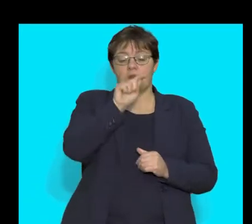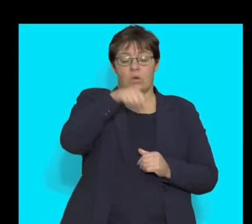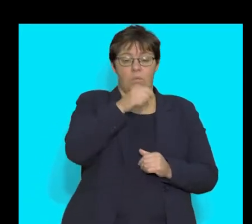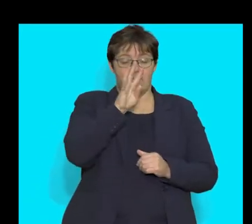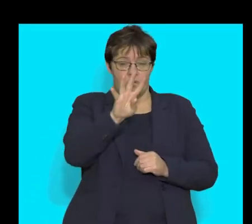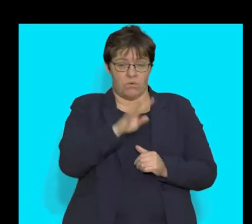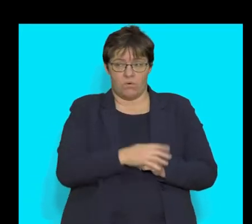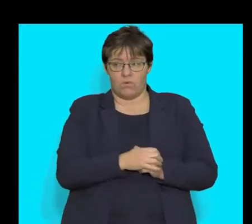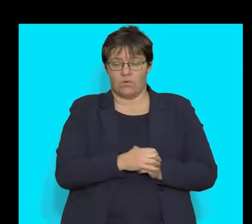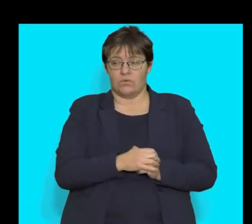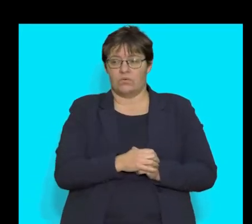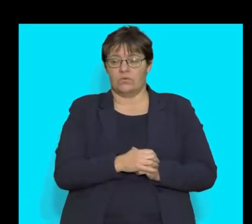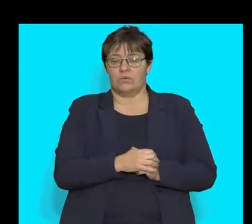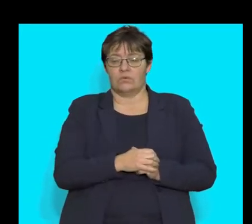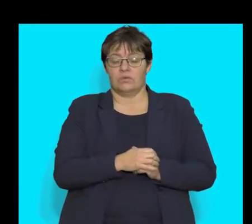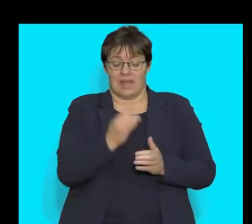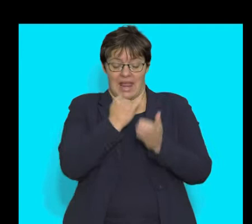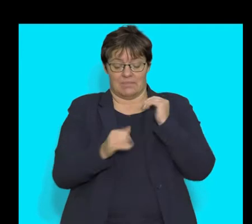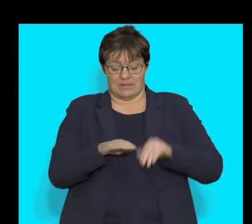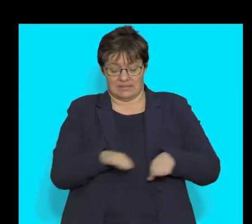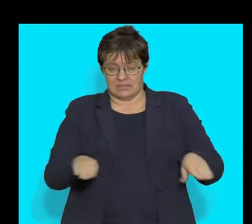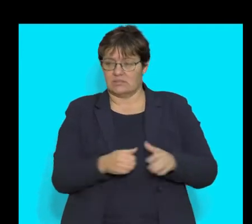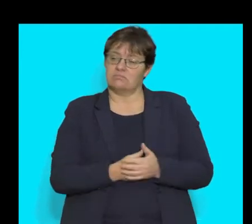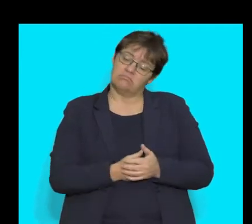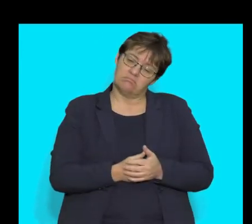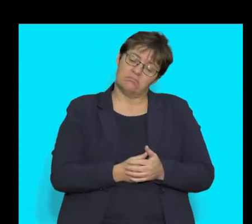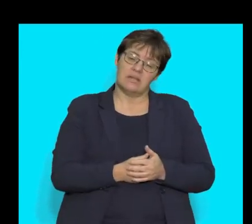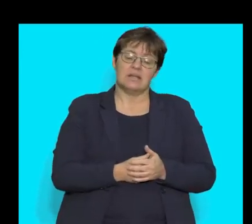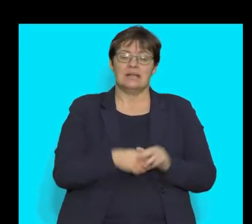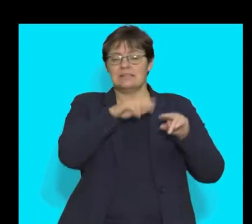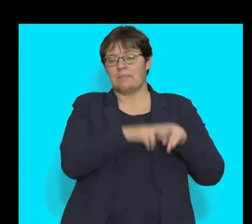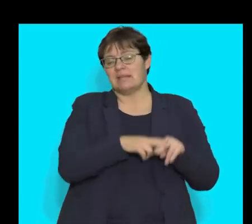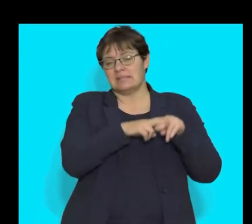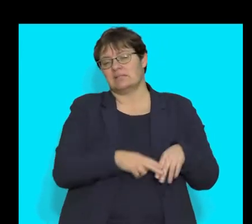1,4 as an independent variable, and let's say